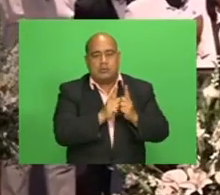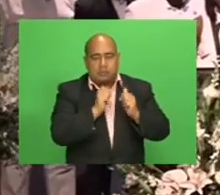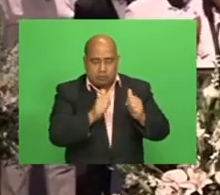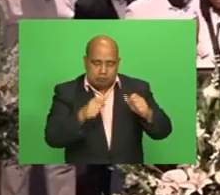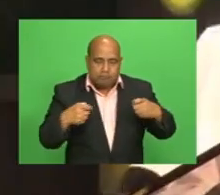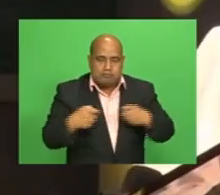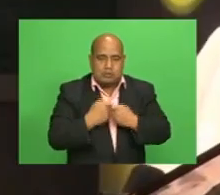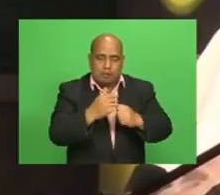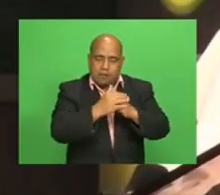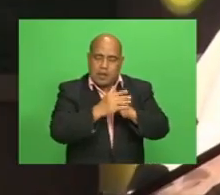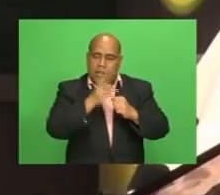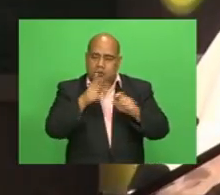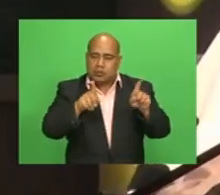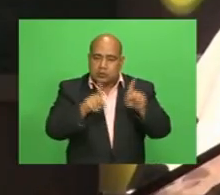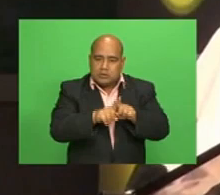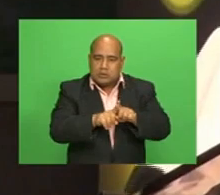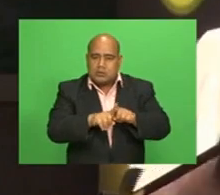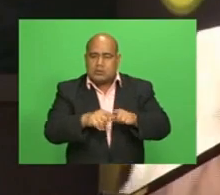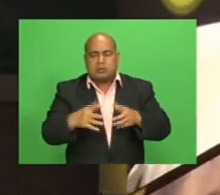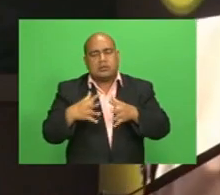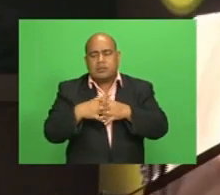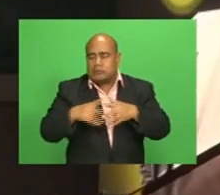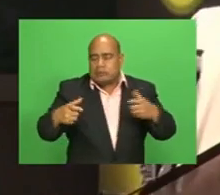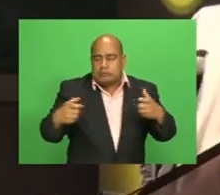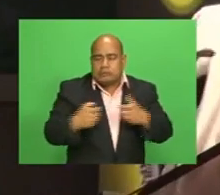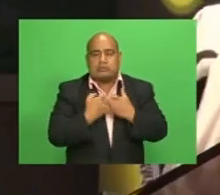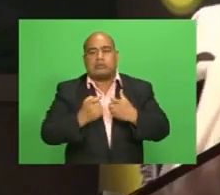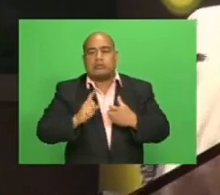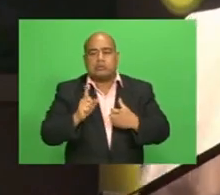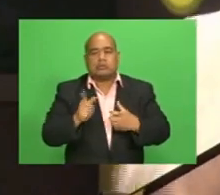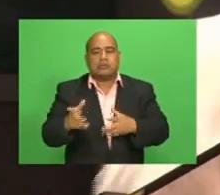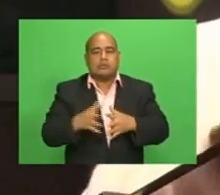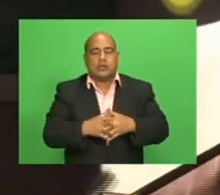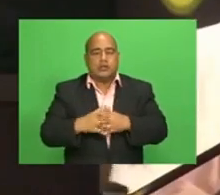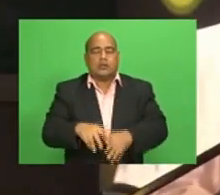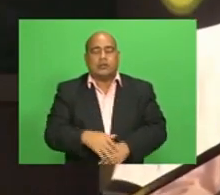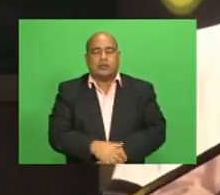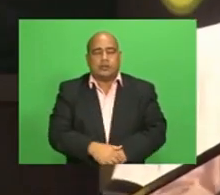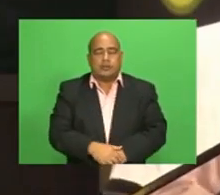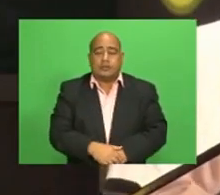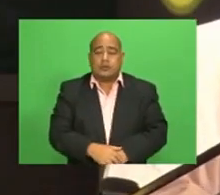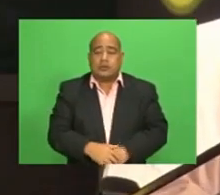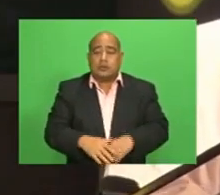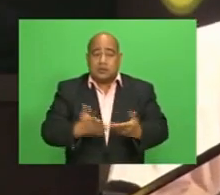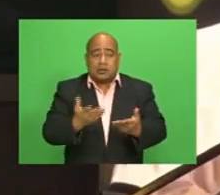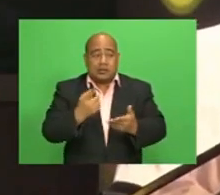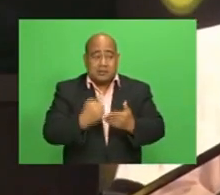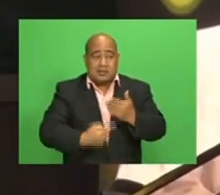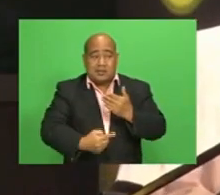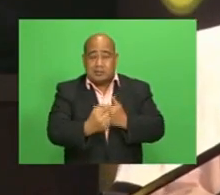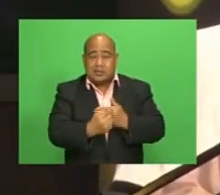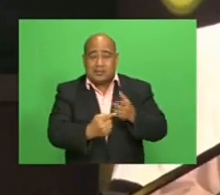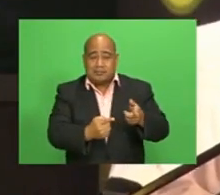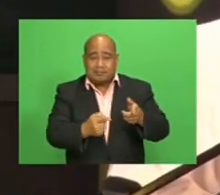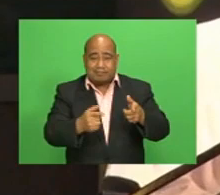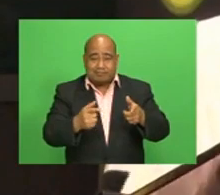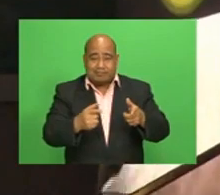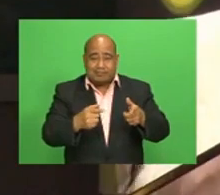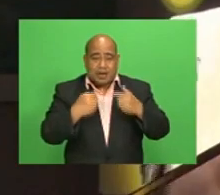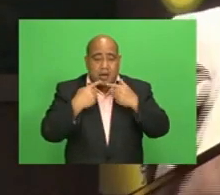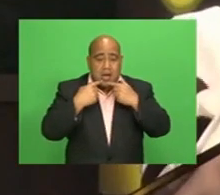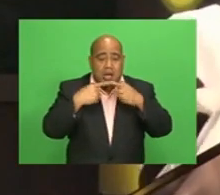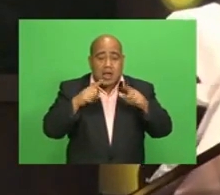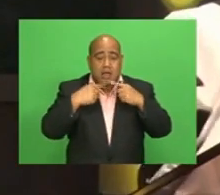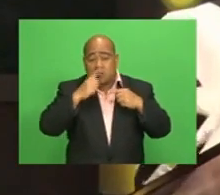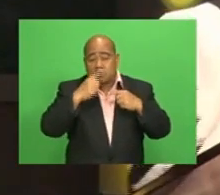great? During the service, Reverend Al Sharpton addressed the families of other black people who died at the hands of